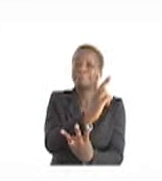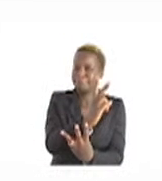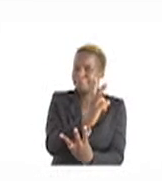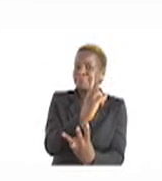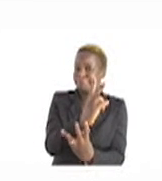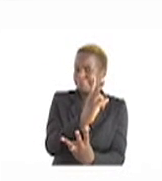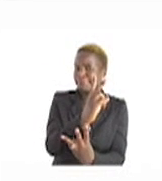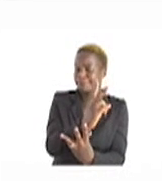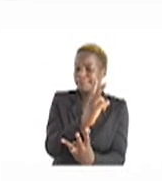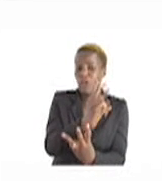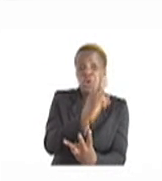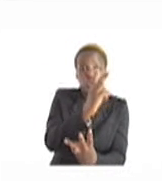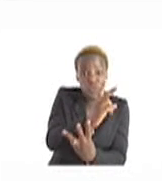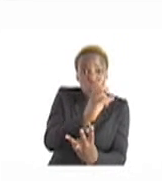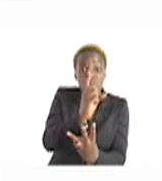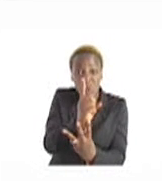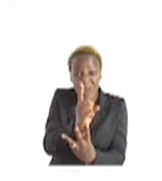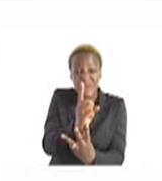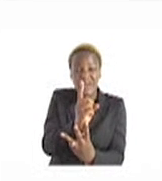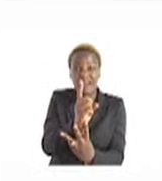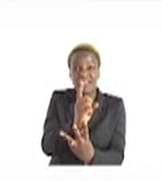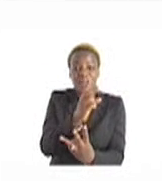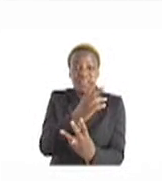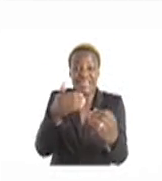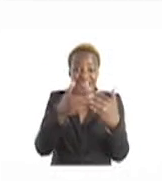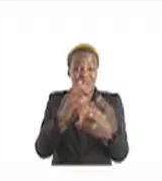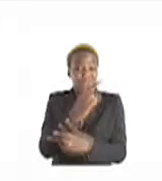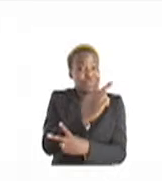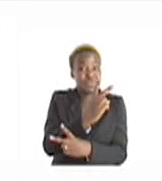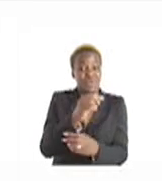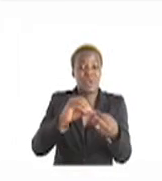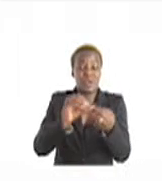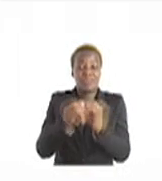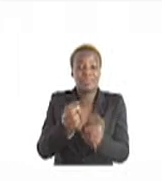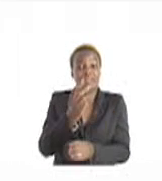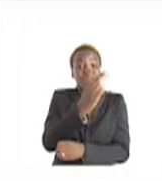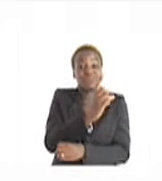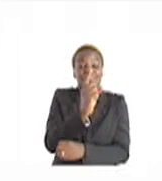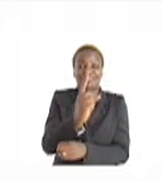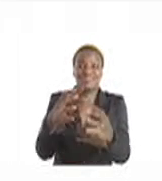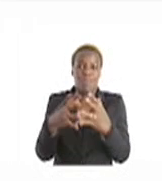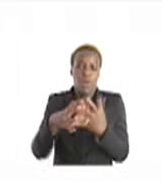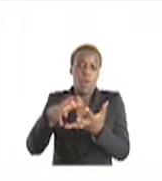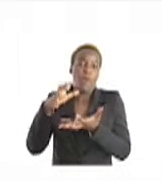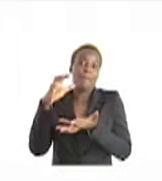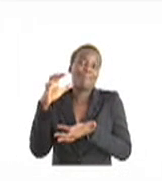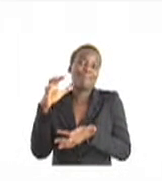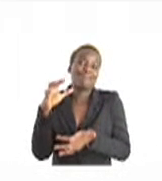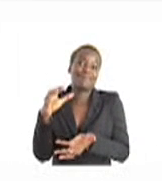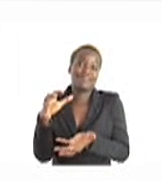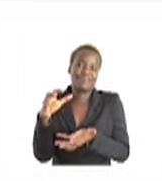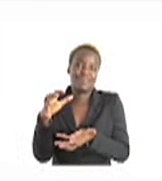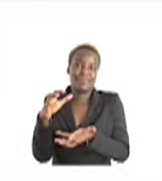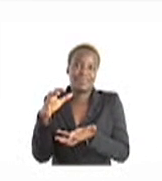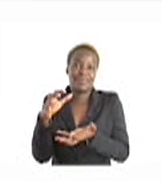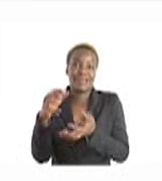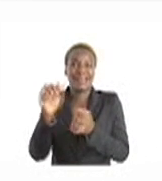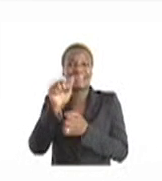the biggest one. So you encircle the one that says 21. Let's quickly look on the other